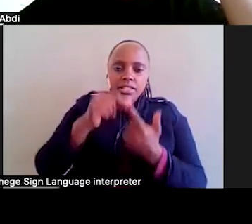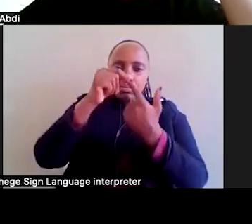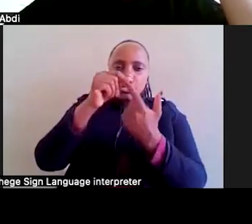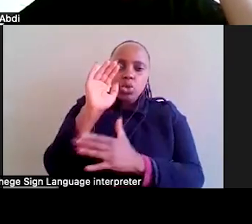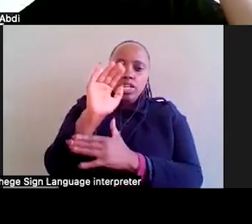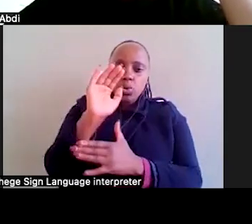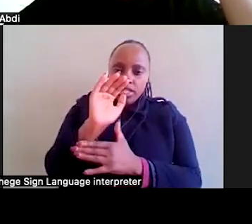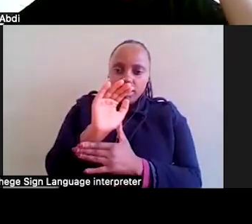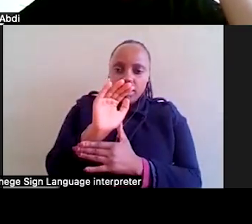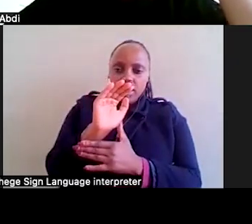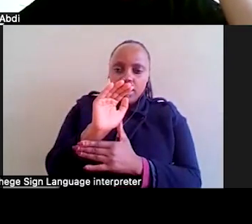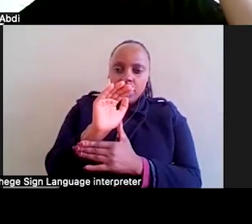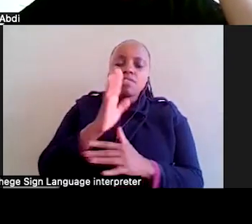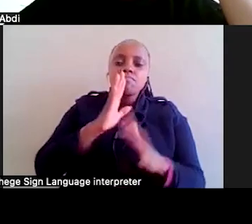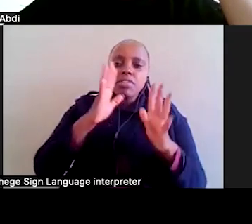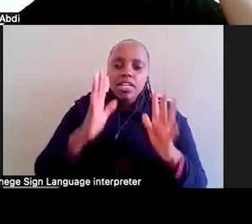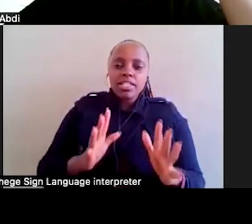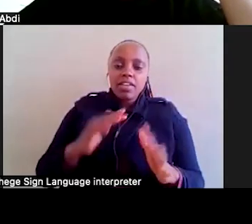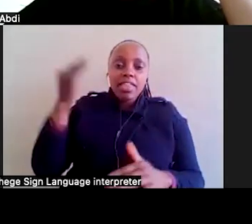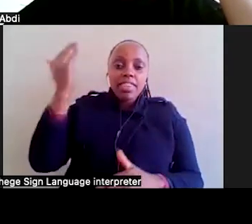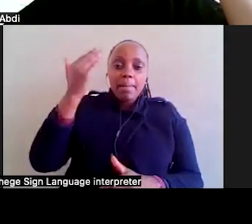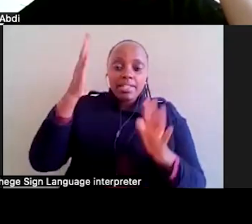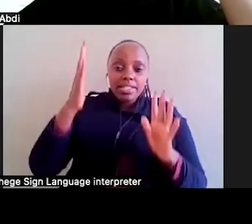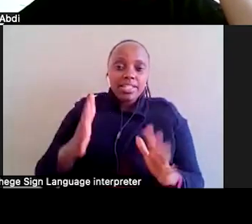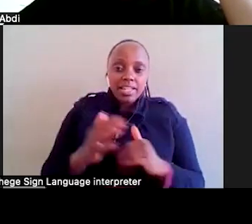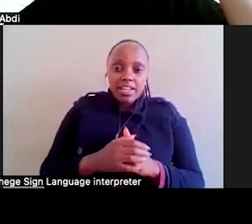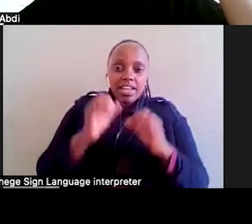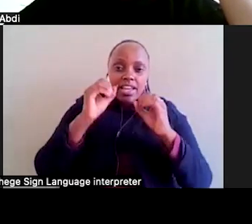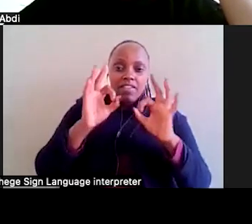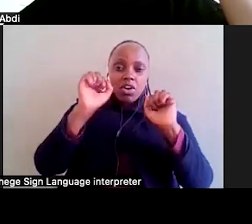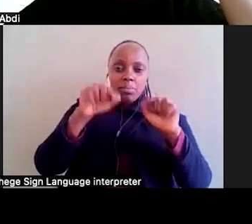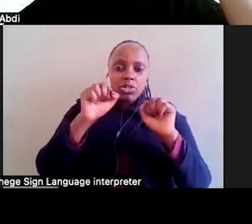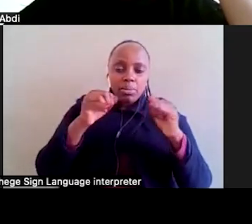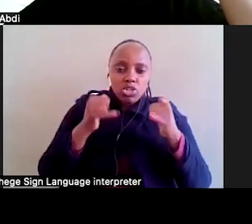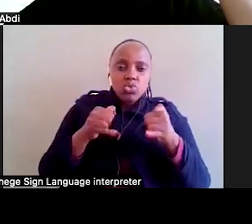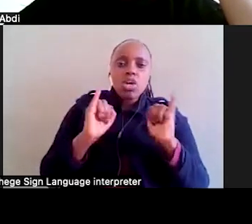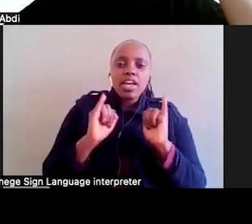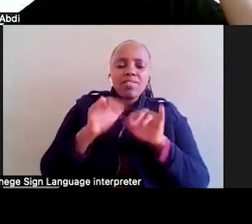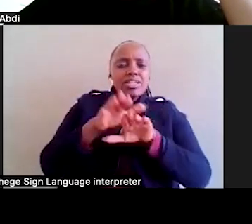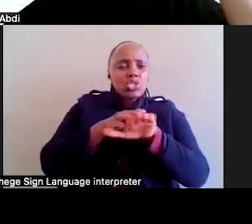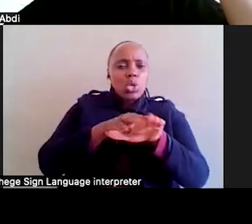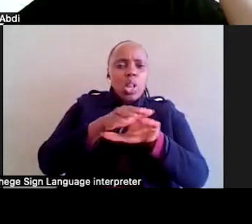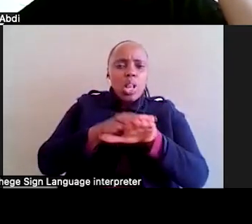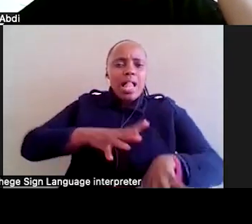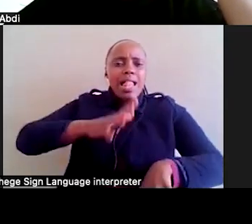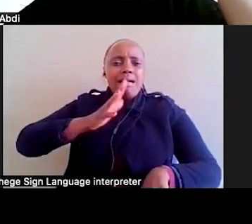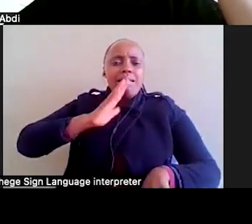to our speakers, our presenters, if you could really try and slow down